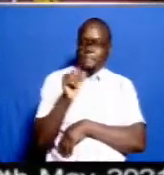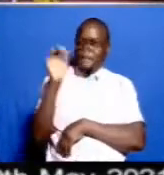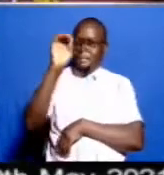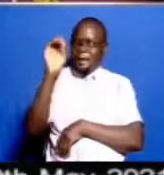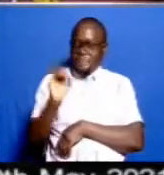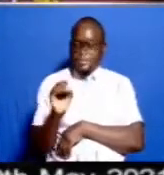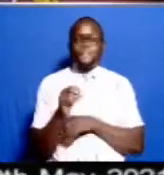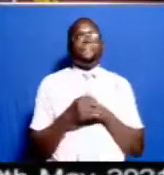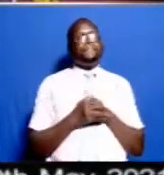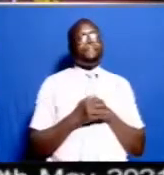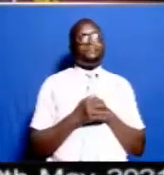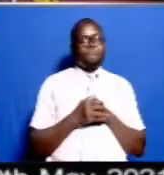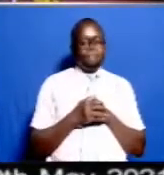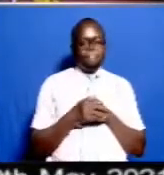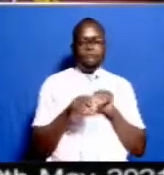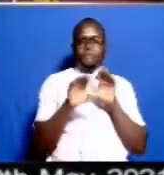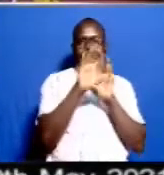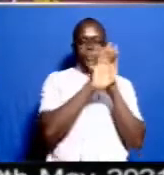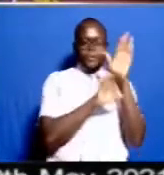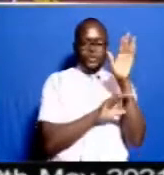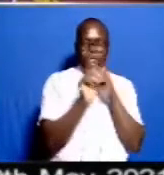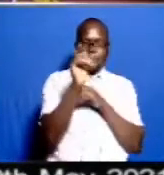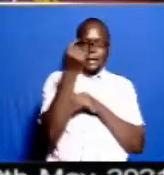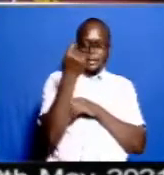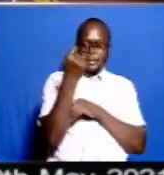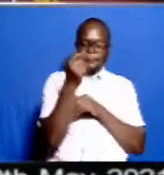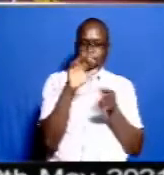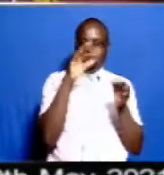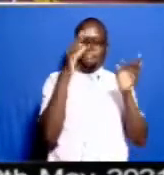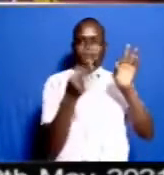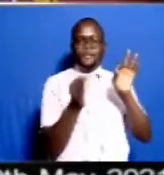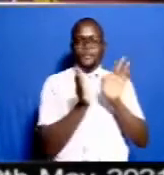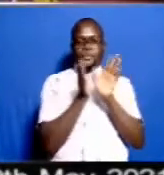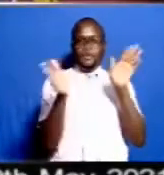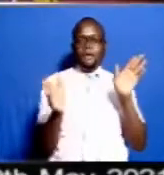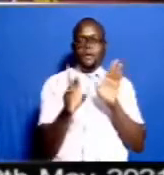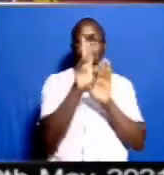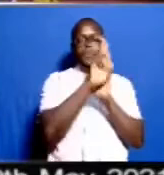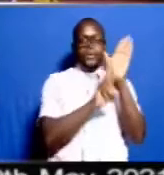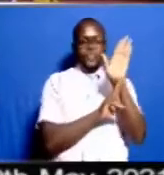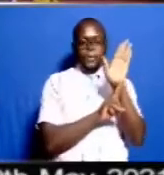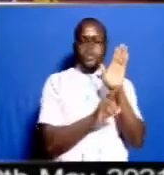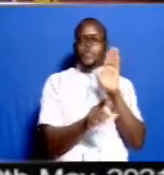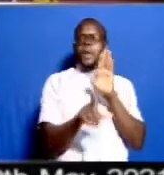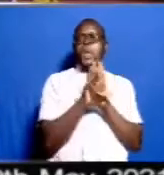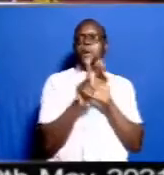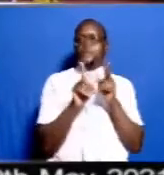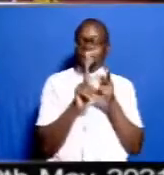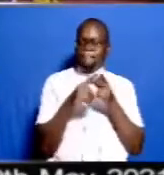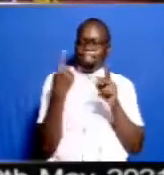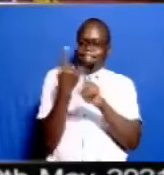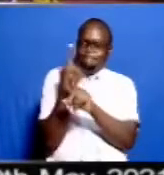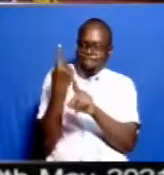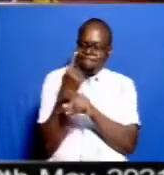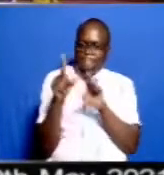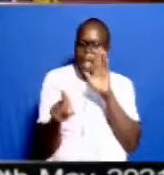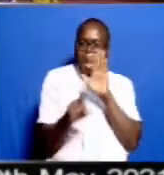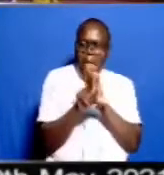in accordance with the Constitution of Kenya, the Interpretation of General Provisions Act, and the Statutory Instruments